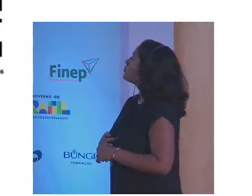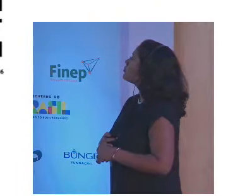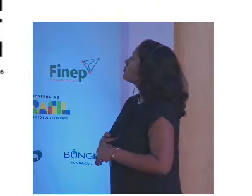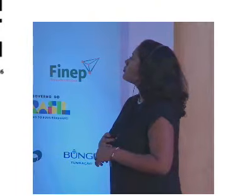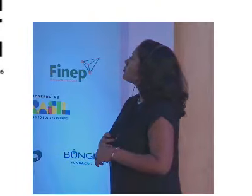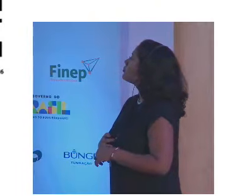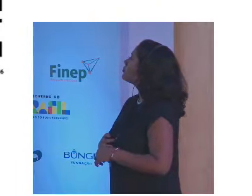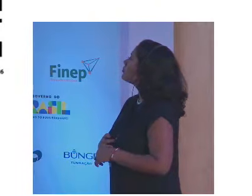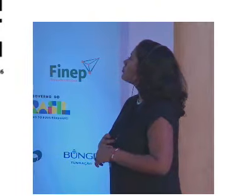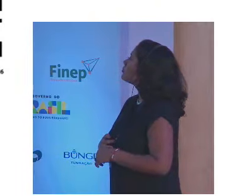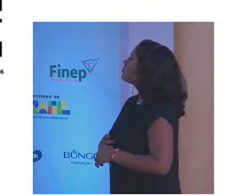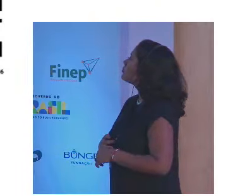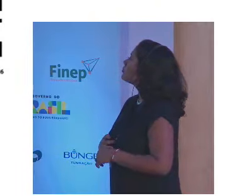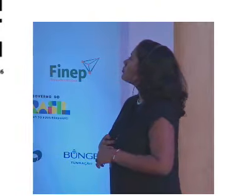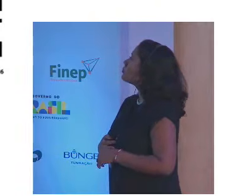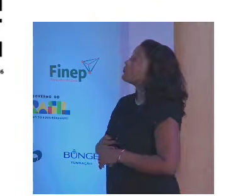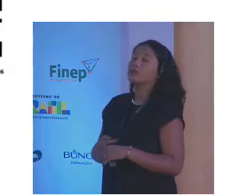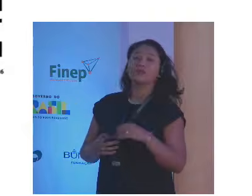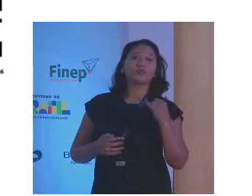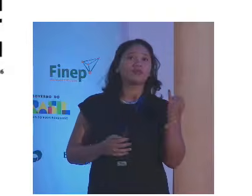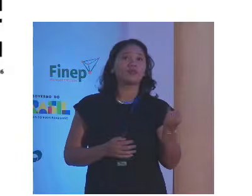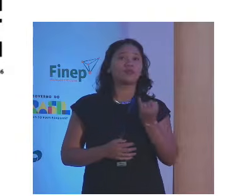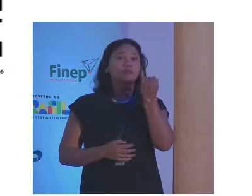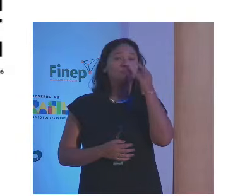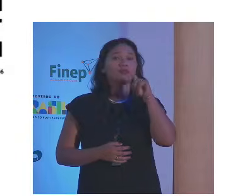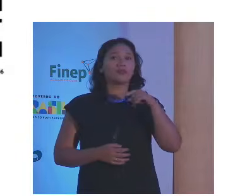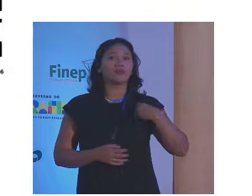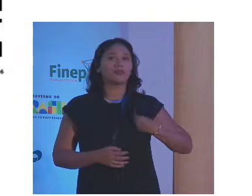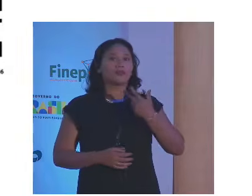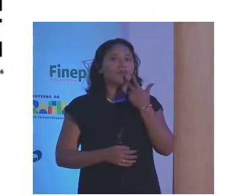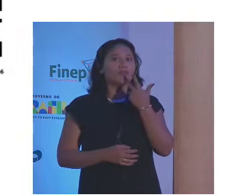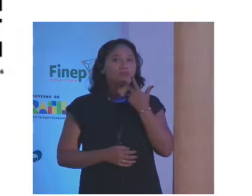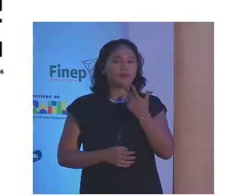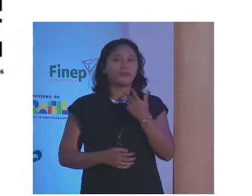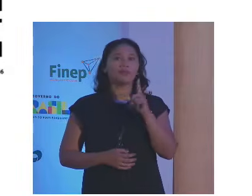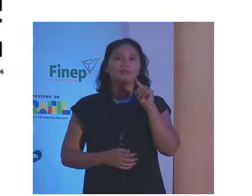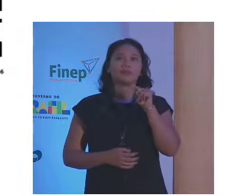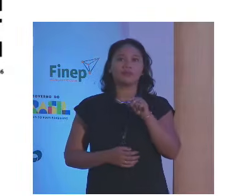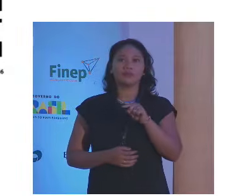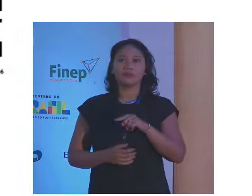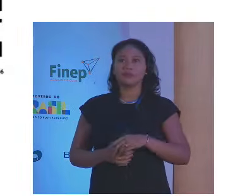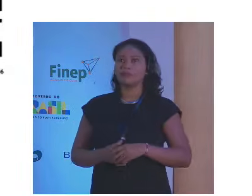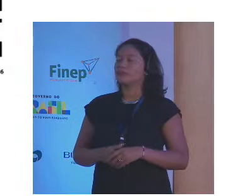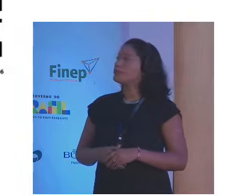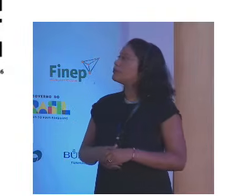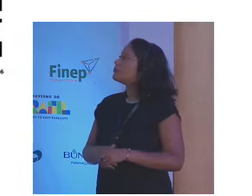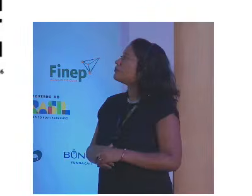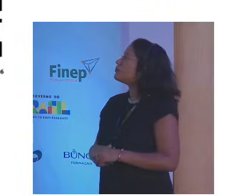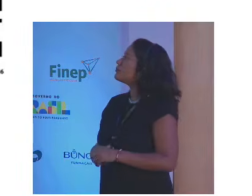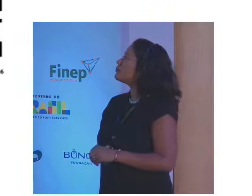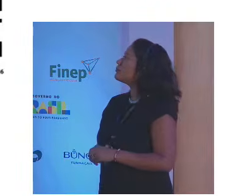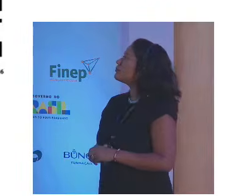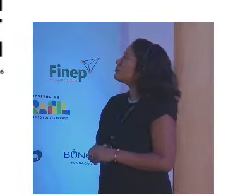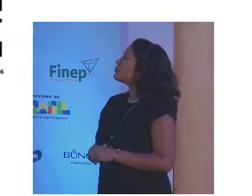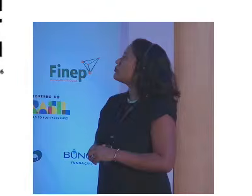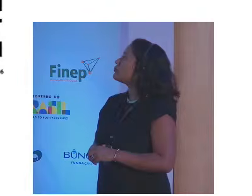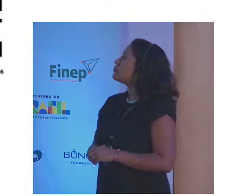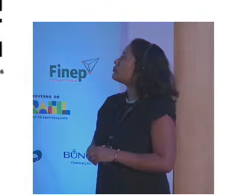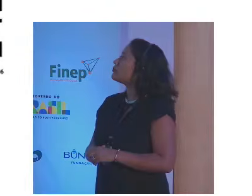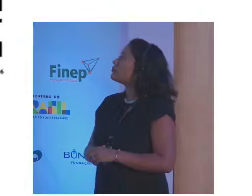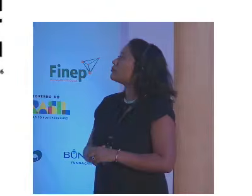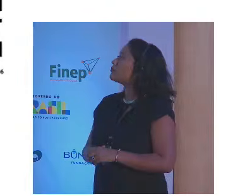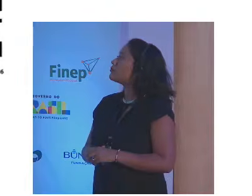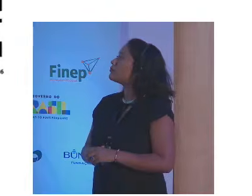The important thing to look at, I guess, is that warming has accelerated since